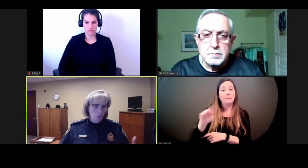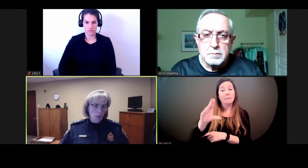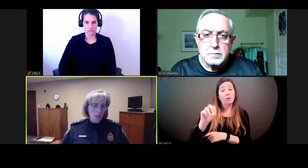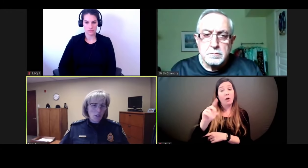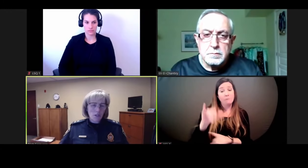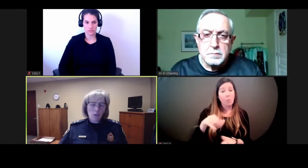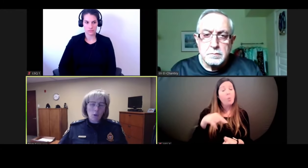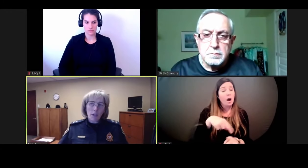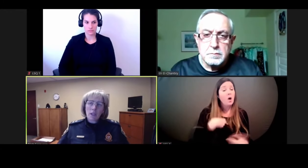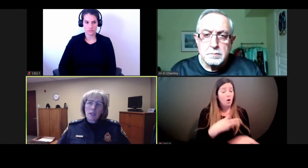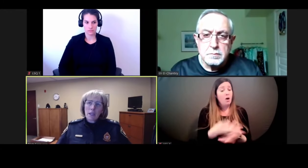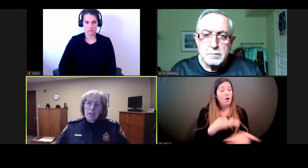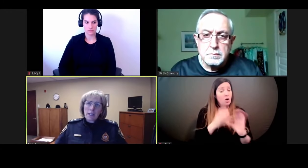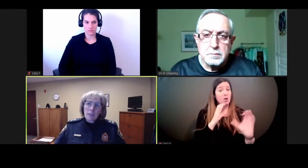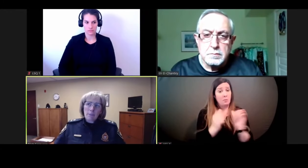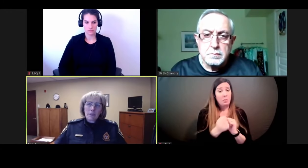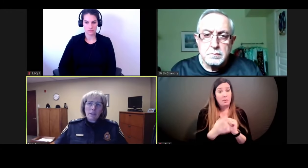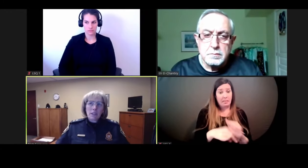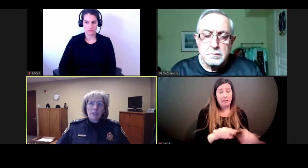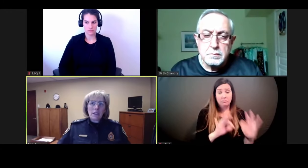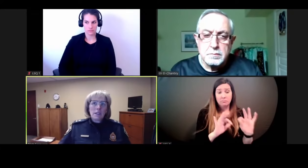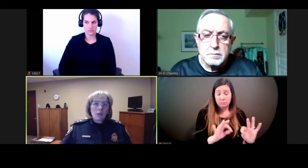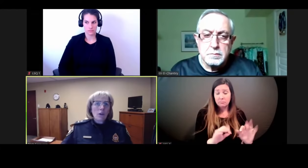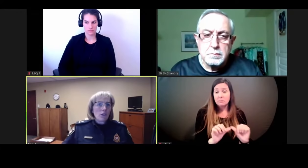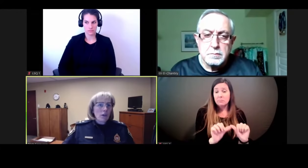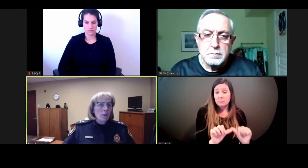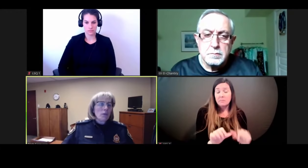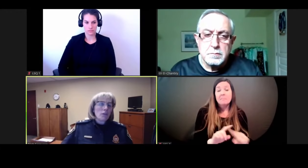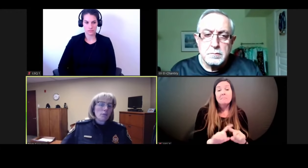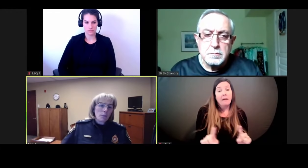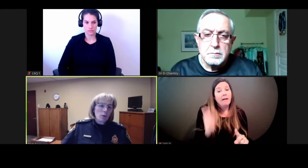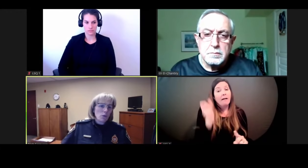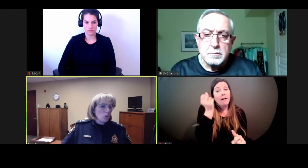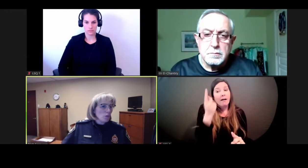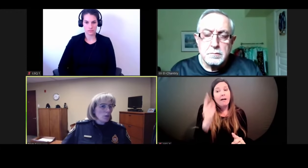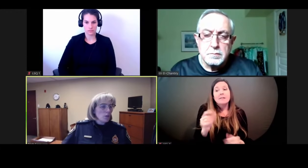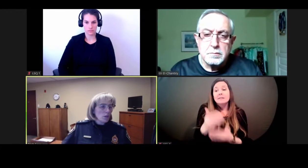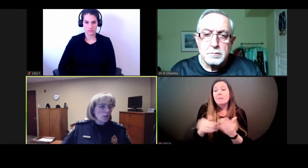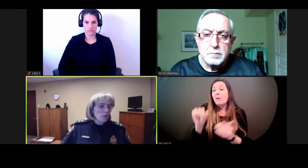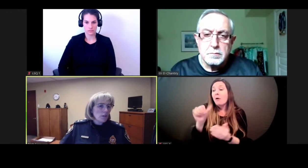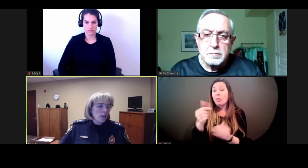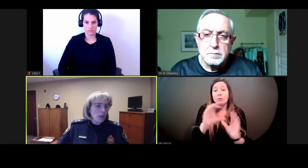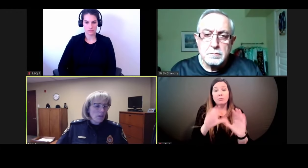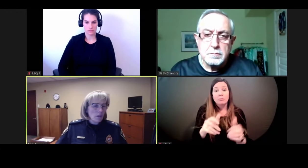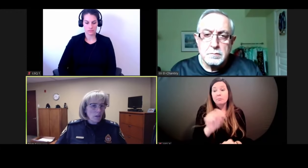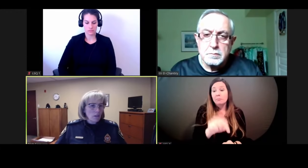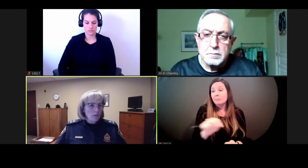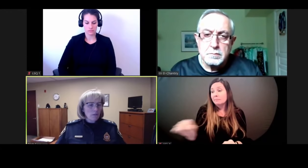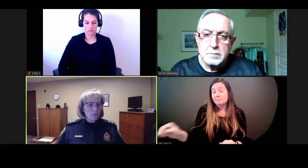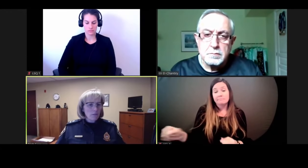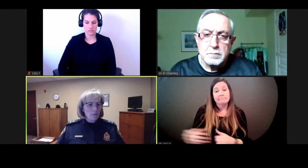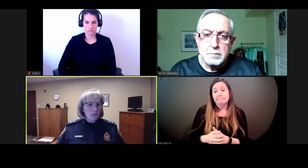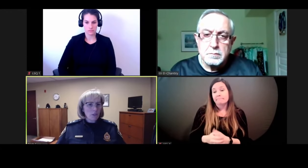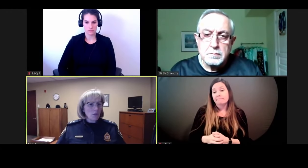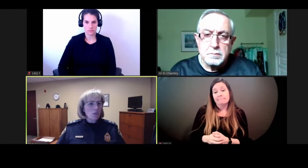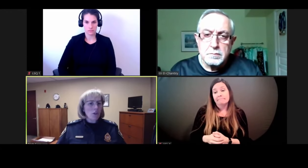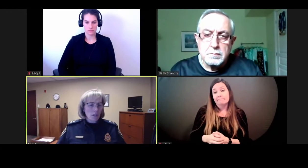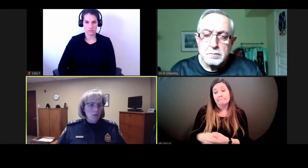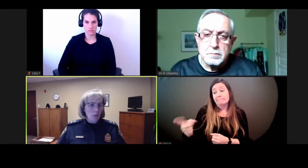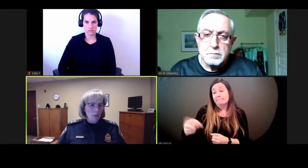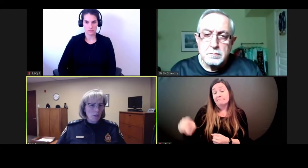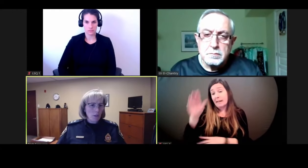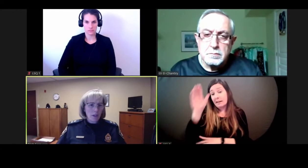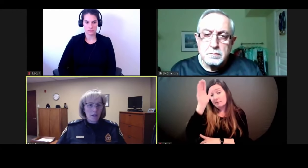that the communication is flowing, there are a number of people who are hell-bent on, you know, just